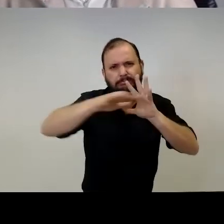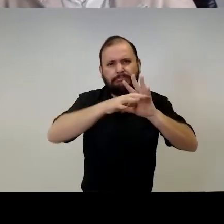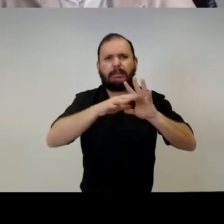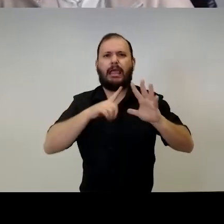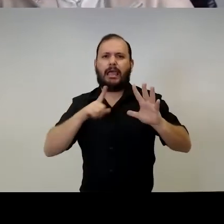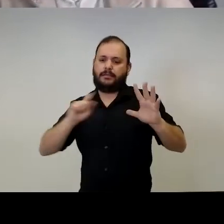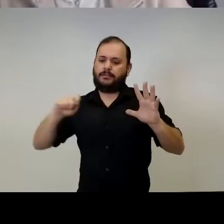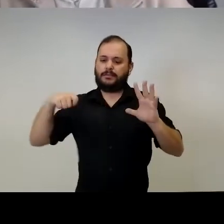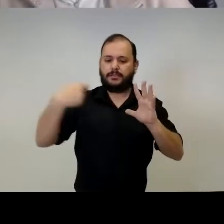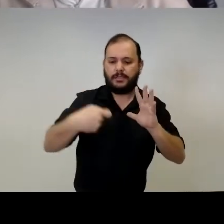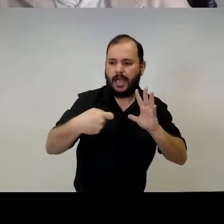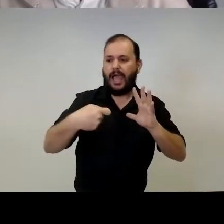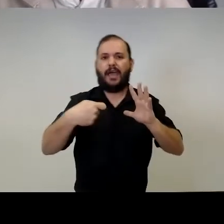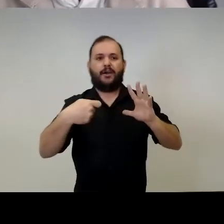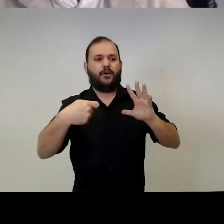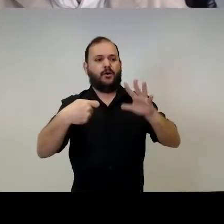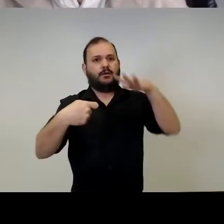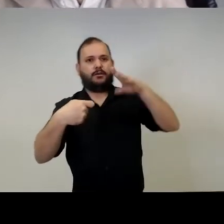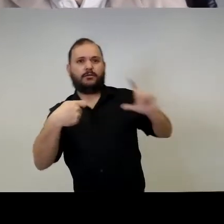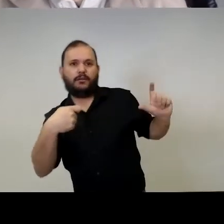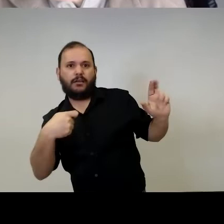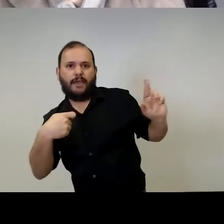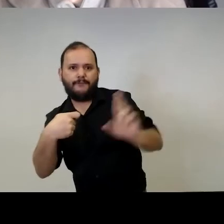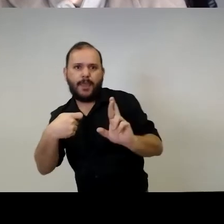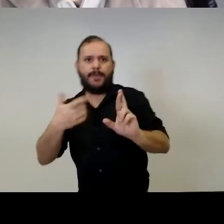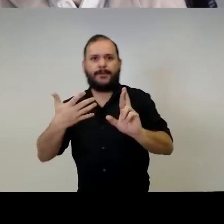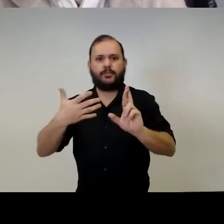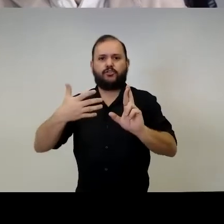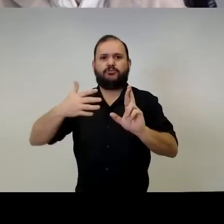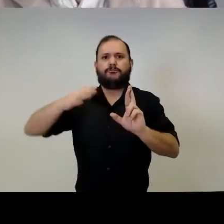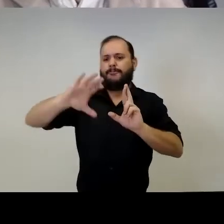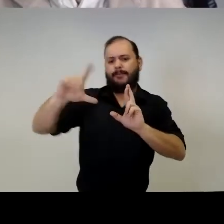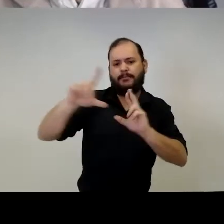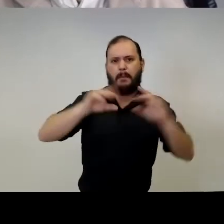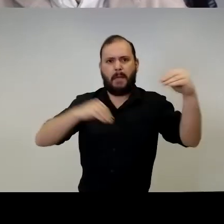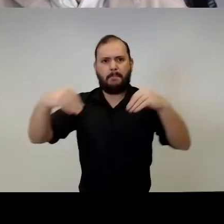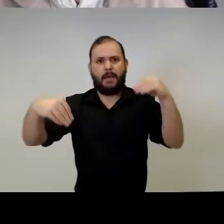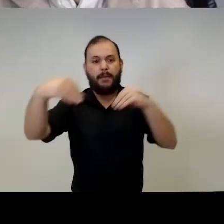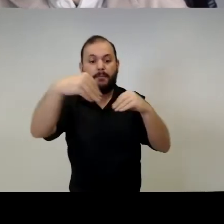you show everything, it takes a lot of time. It